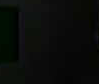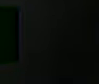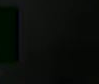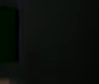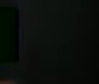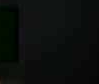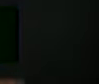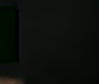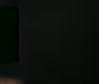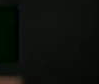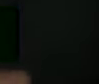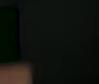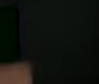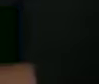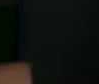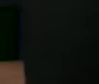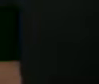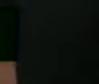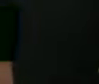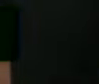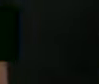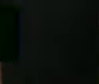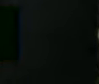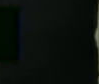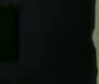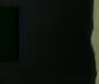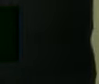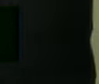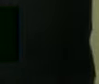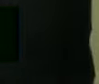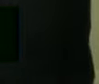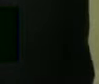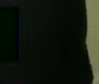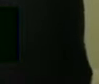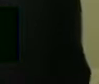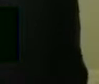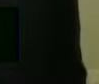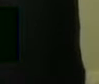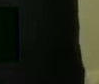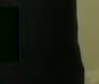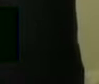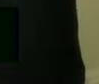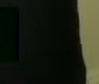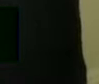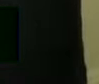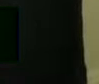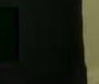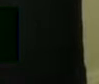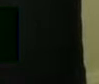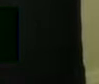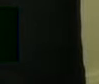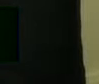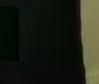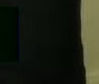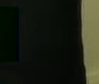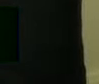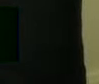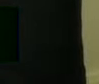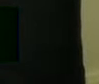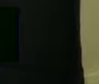And it's not safe for us to stay in Russia. But now she's trying to back out. I'm Christina, and it's not that I want to back out. I'm scared. I've never been away